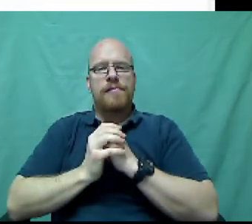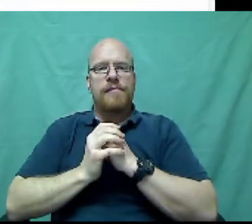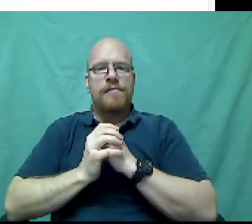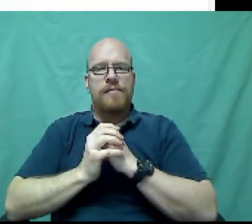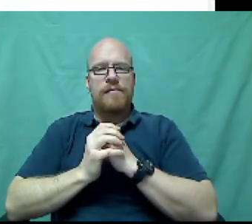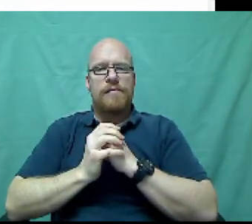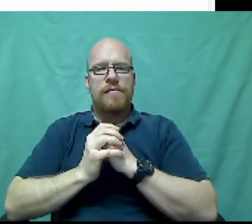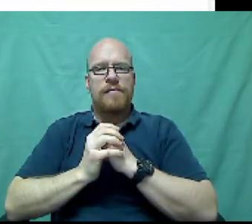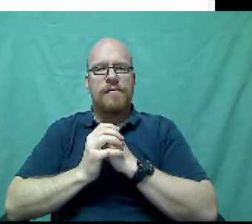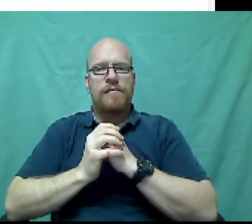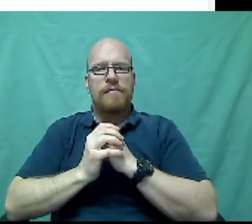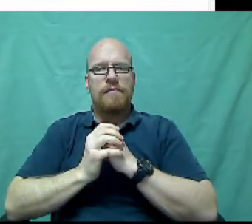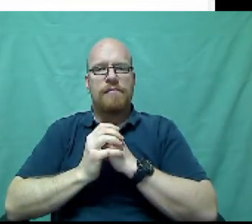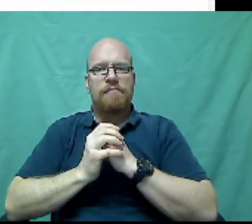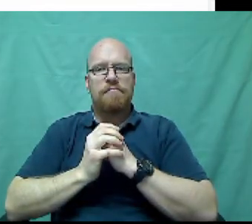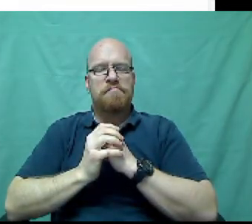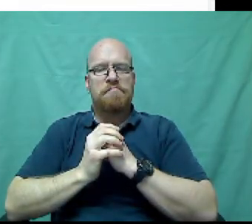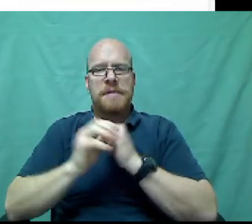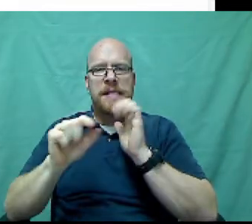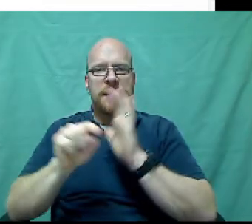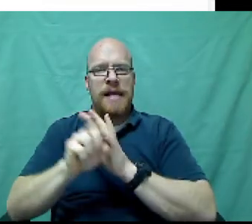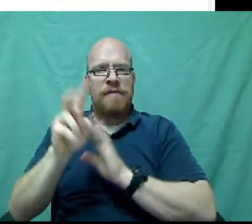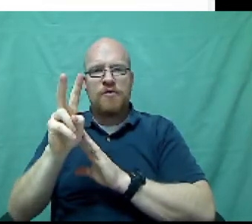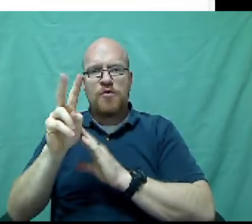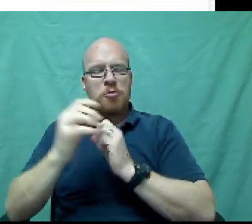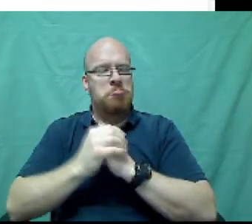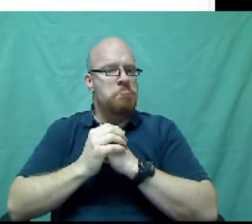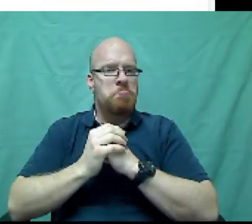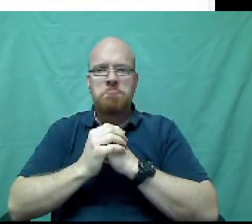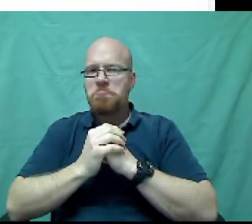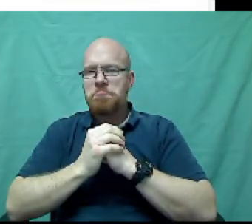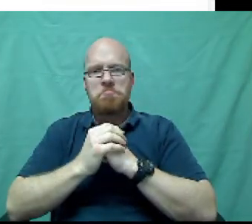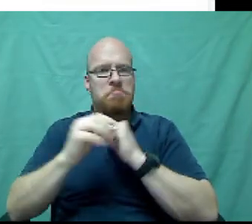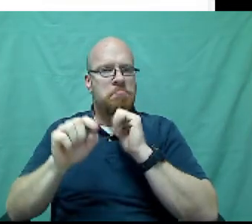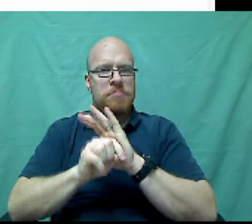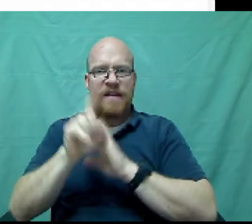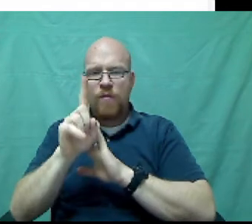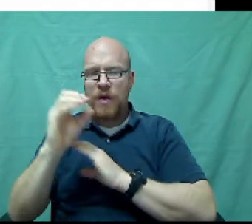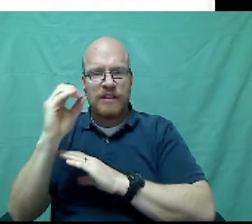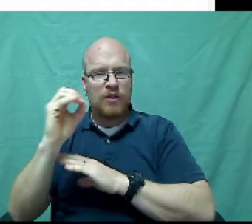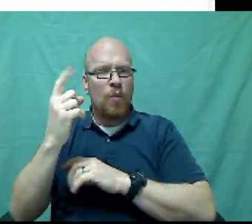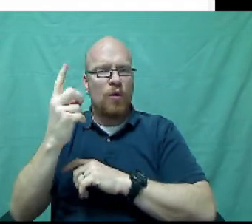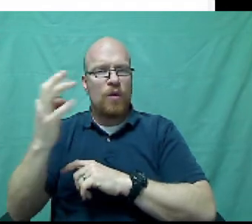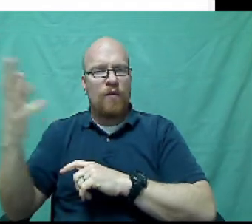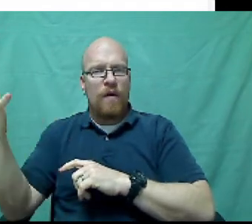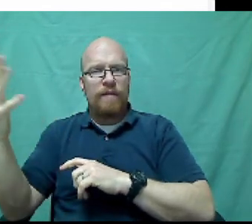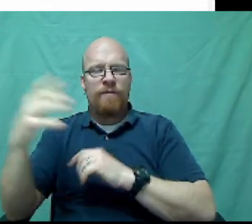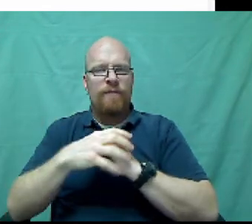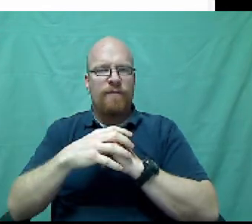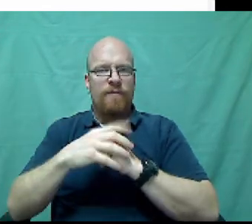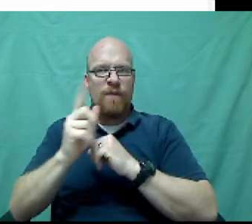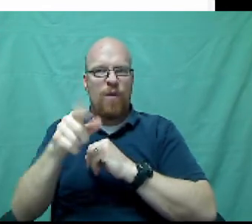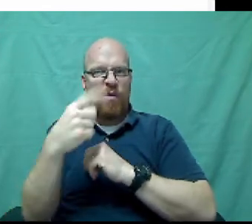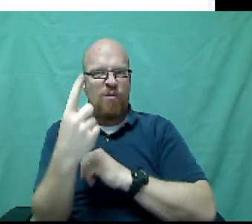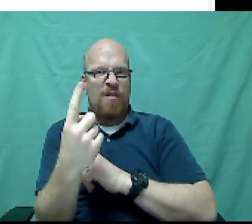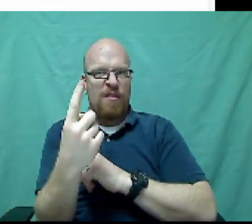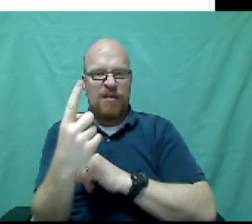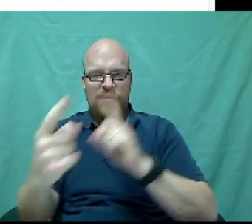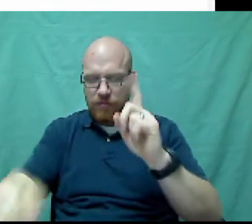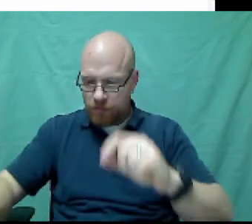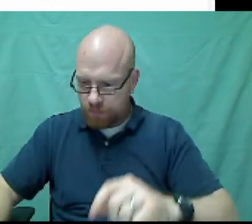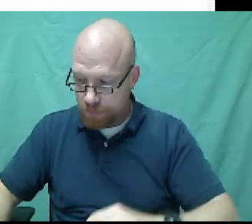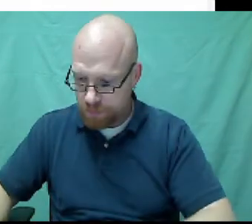Now, if you think about the domain, what is included? What's in that line? Does x